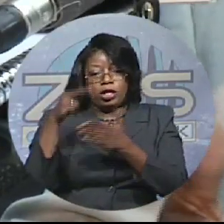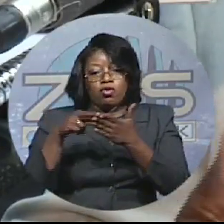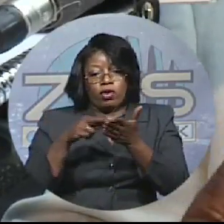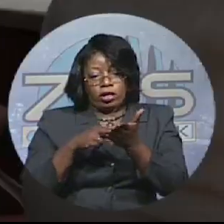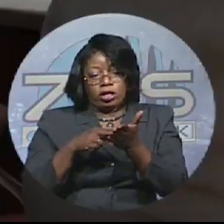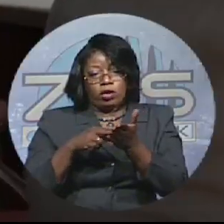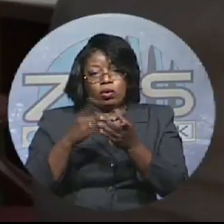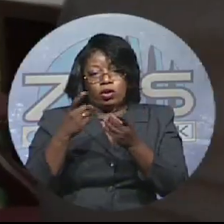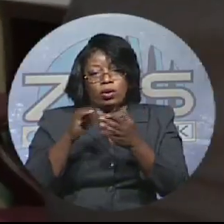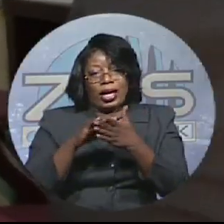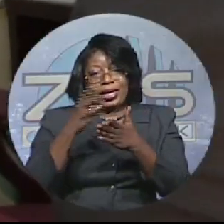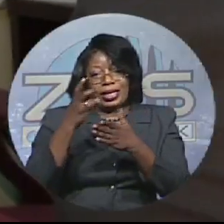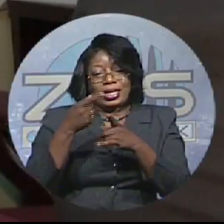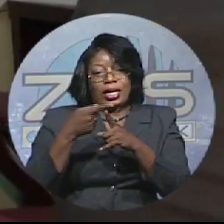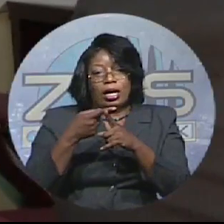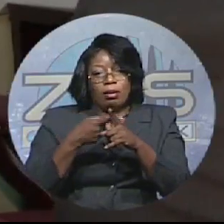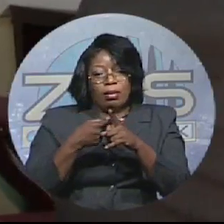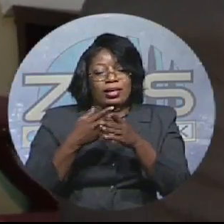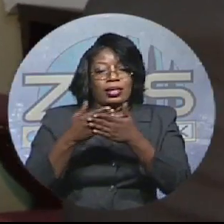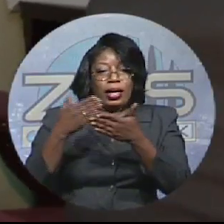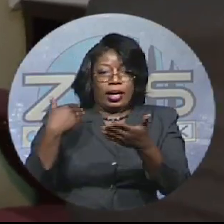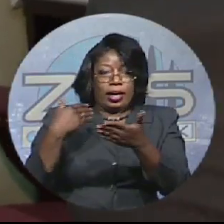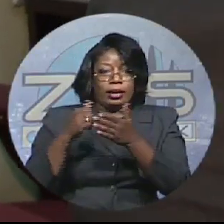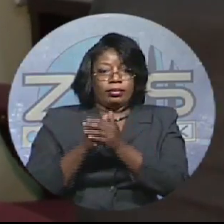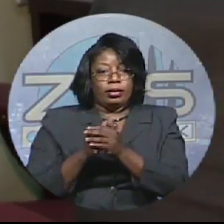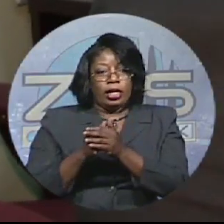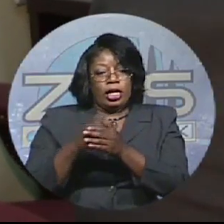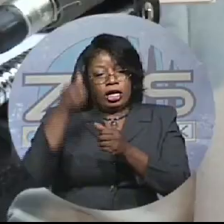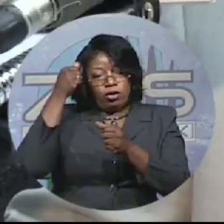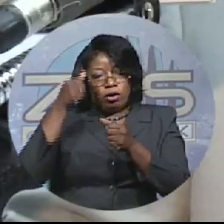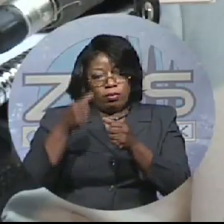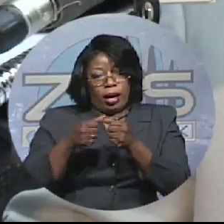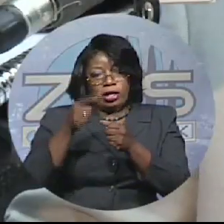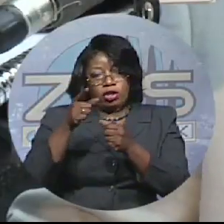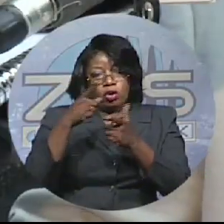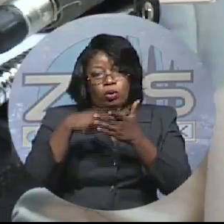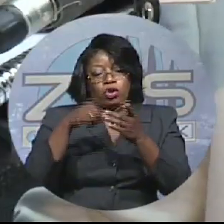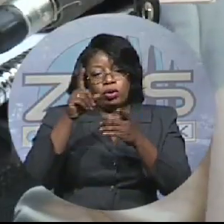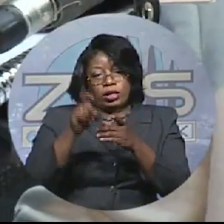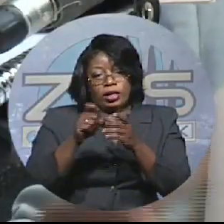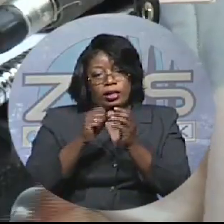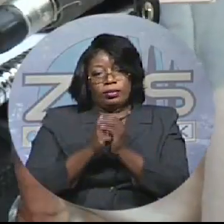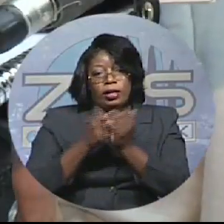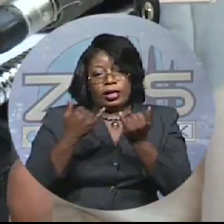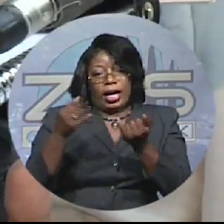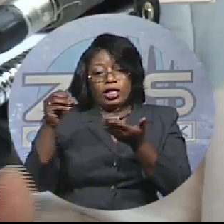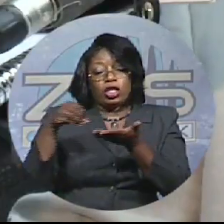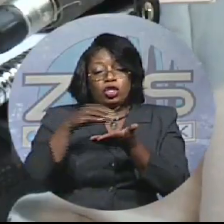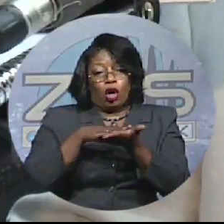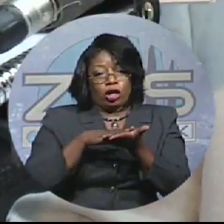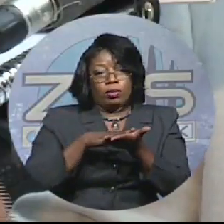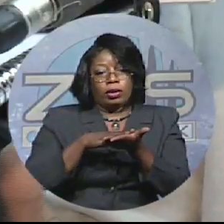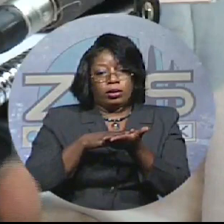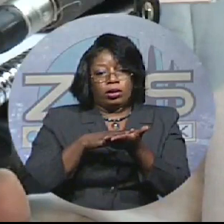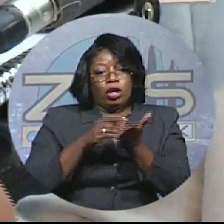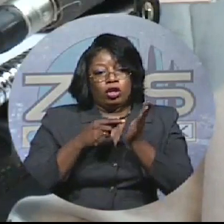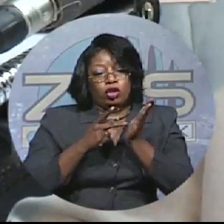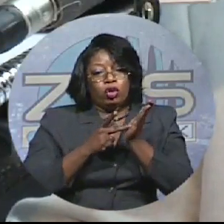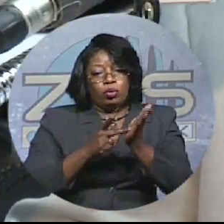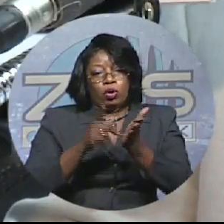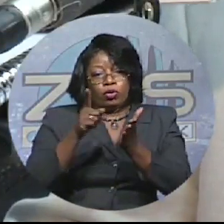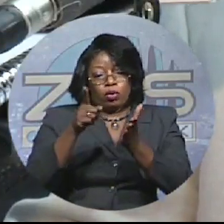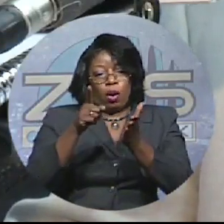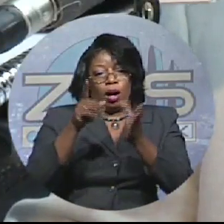months ahead. And if you're planning on registering, Hall reminds us what's needed. The primary document to prove that you are a citizen must be